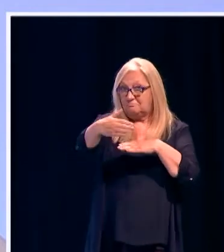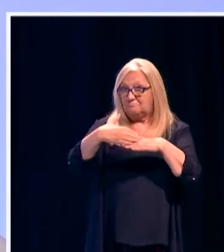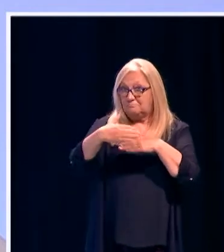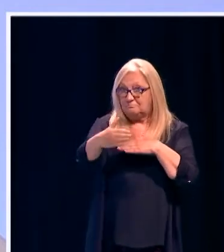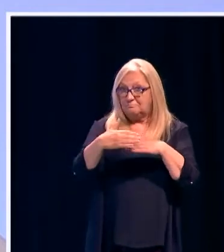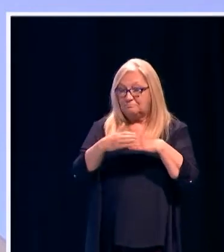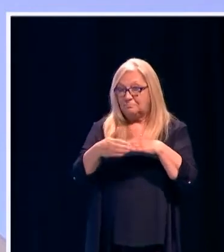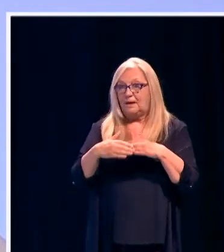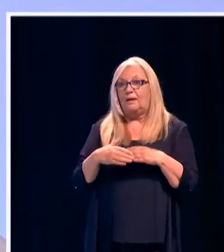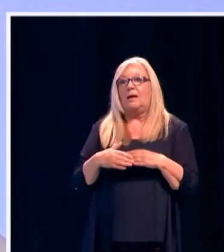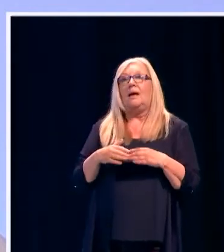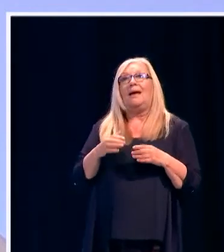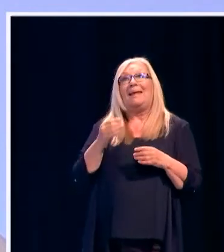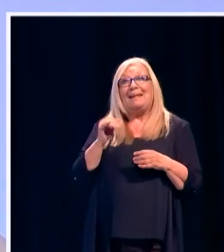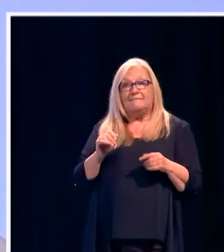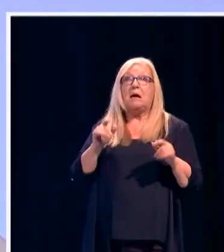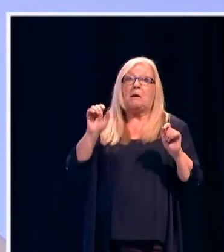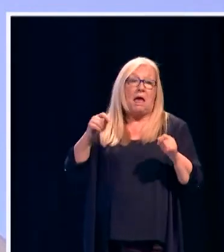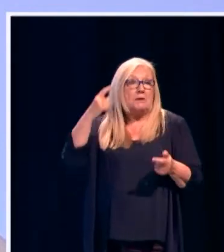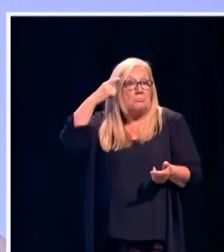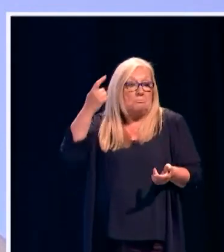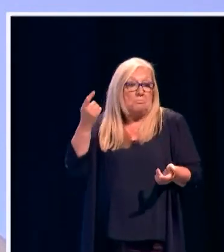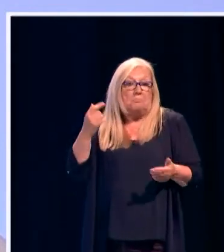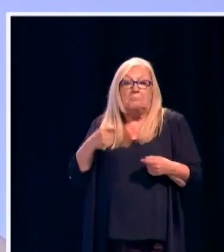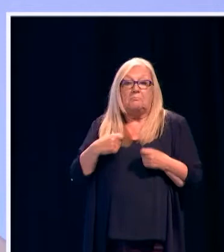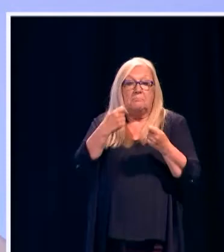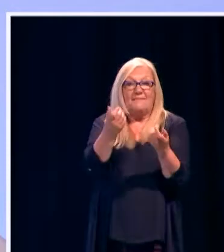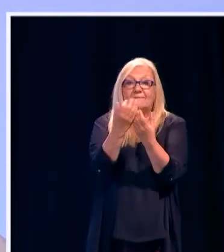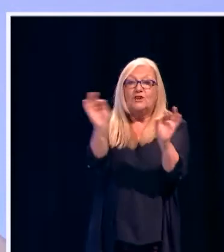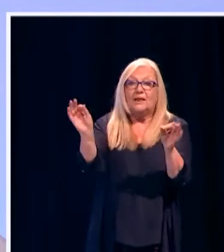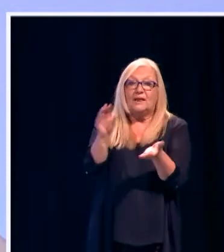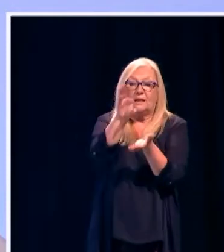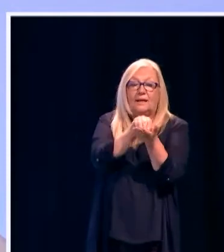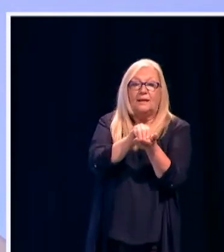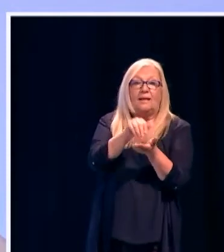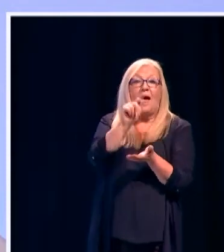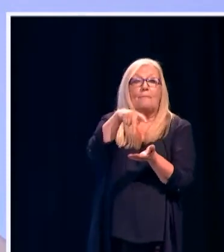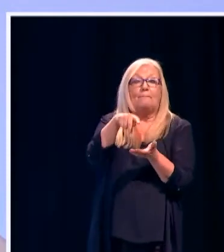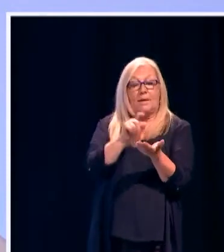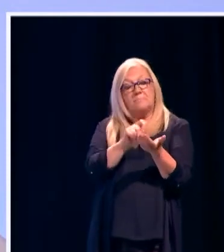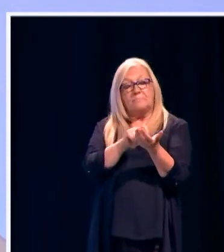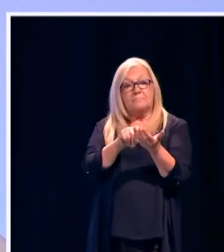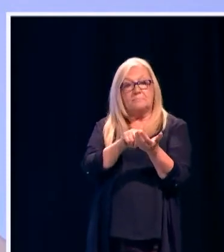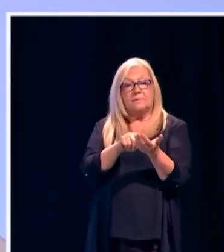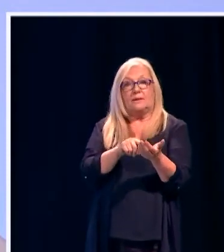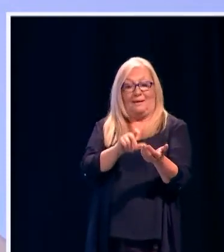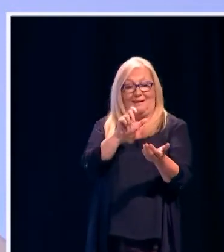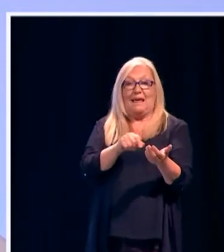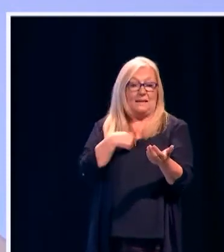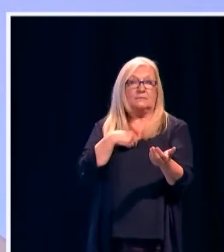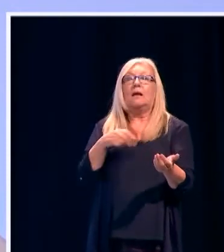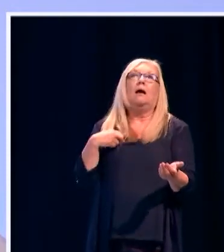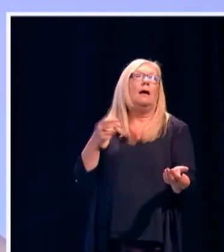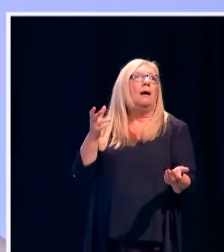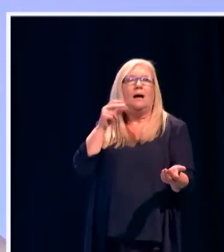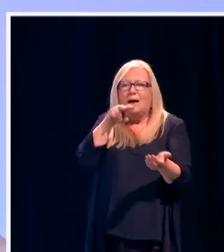will deliver a free app that allows somebody who's illiterate to read text aloud via their phone, then that